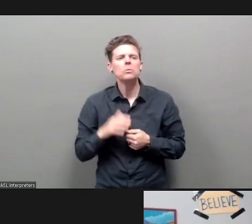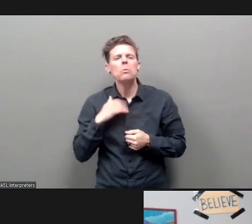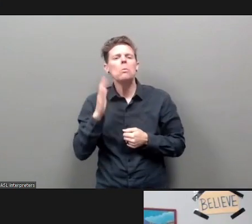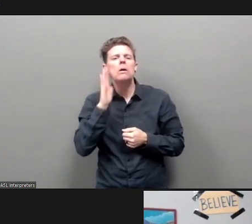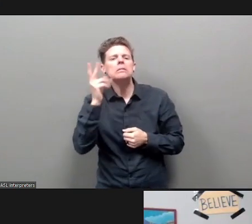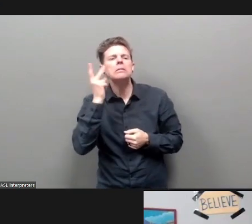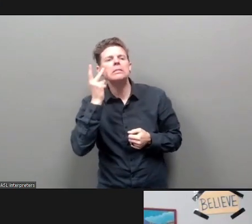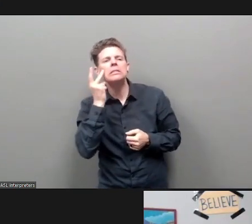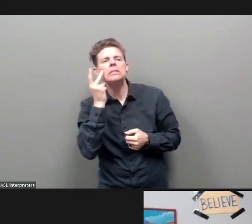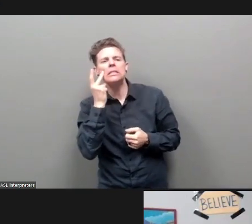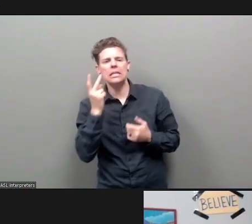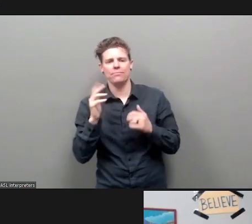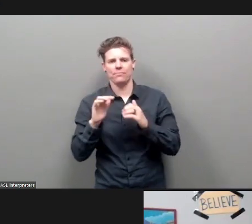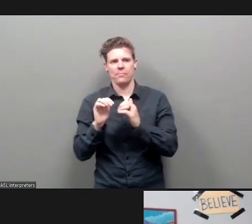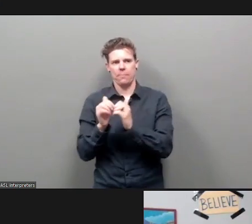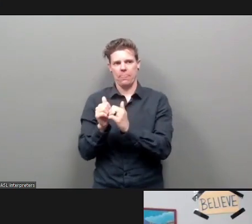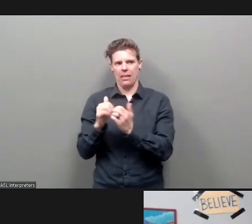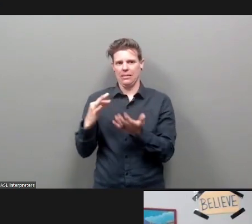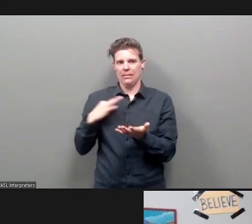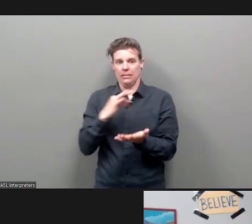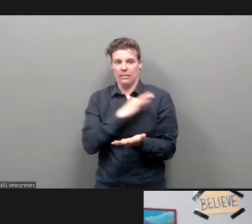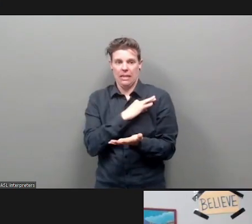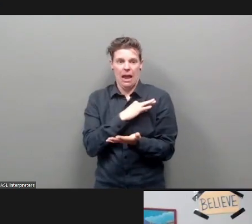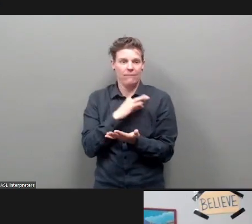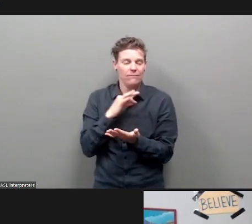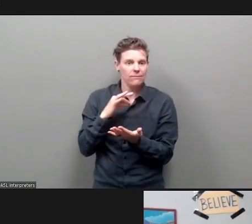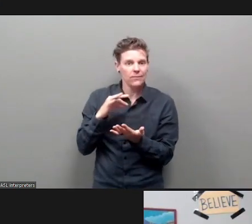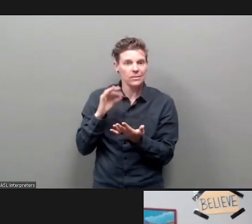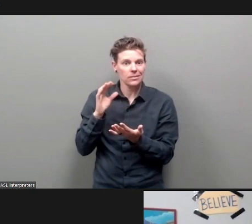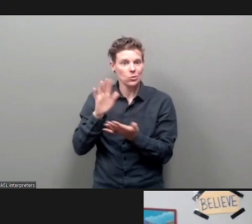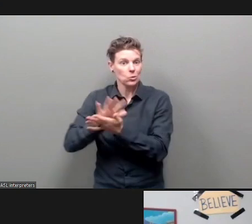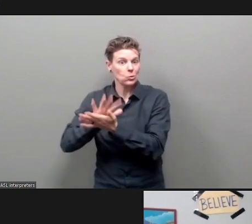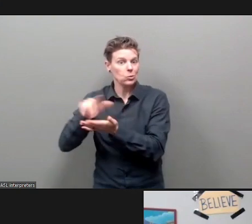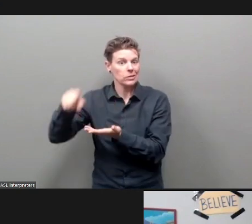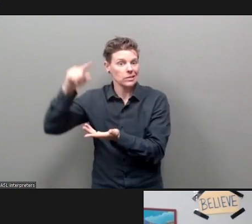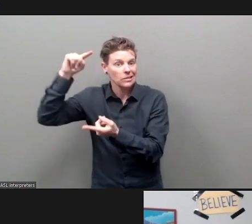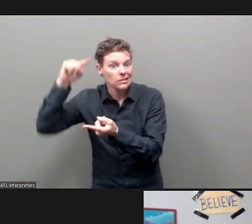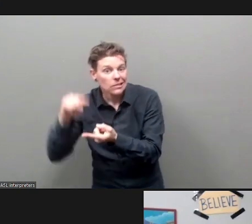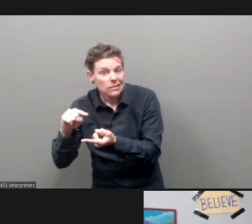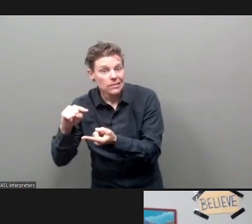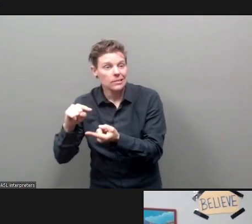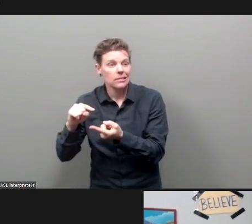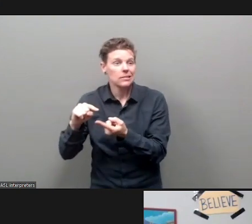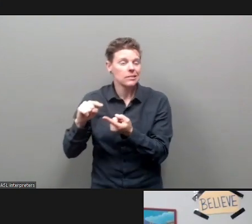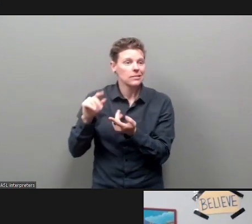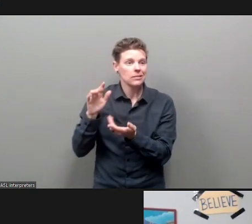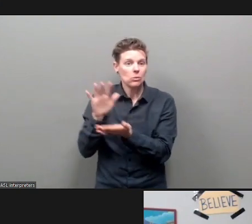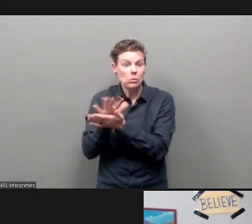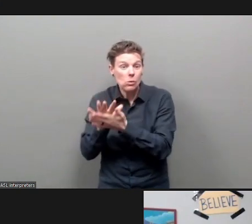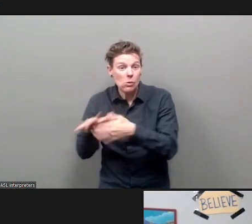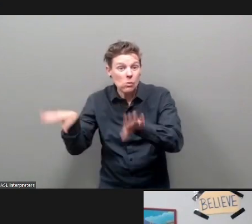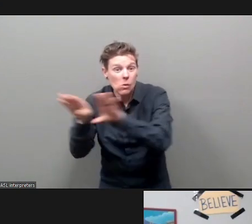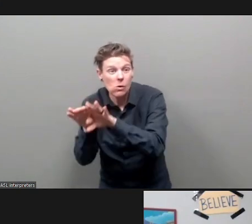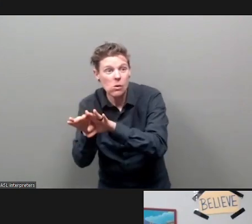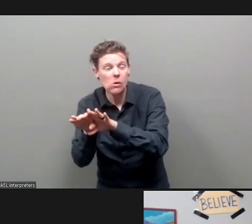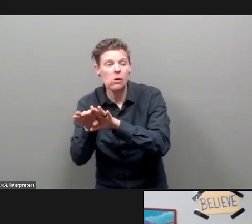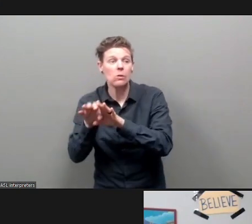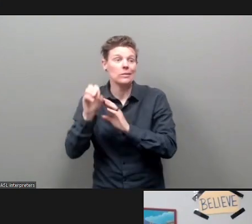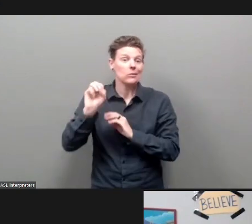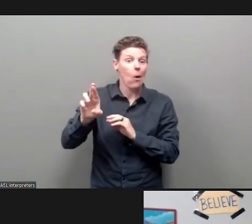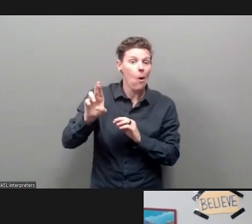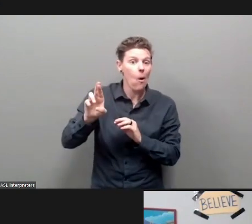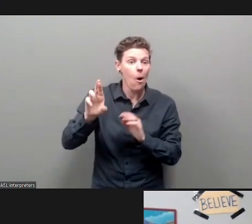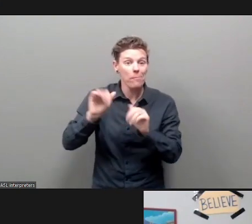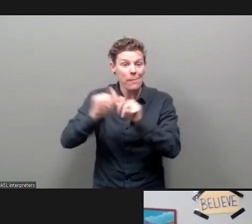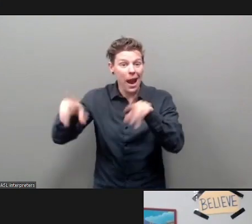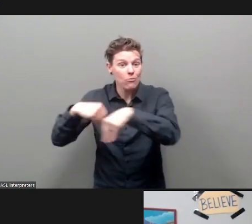staff at schools that will cause school staff to close down or mainly return to remote learning until they're over